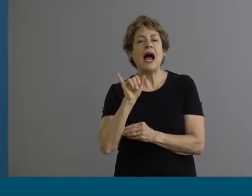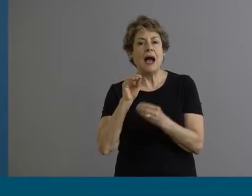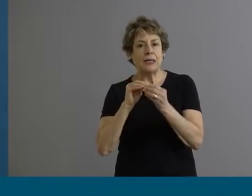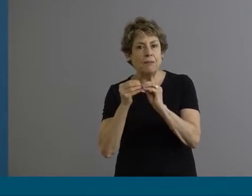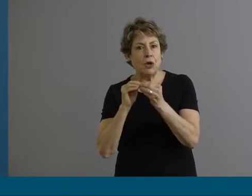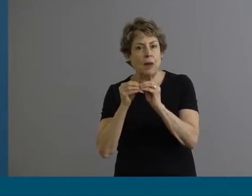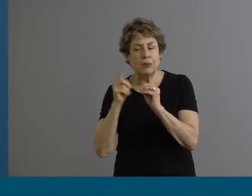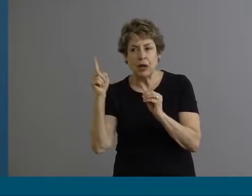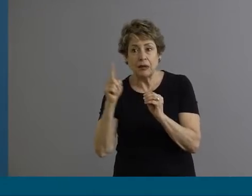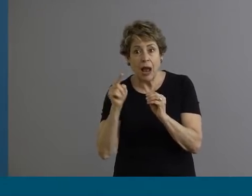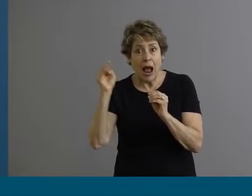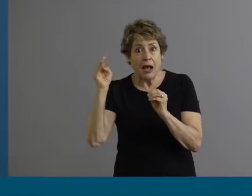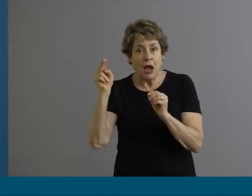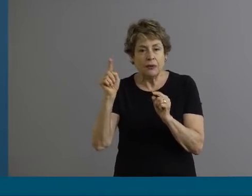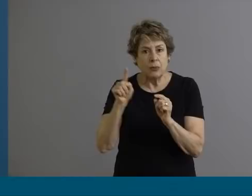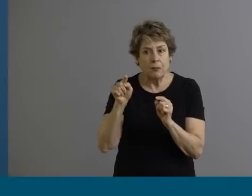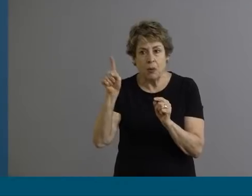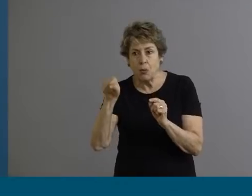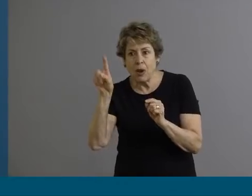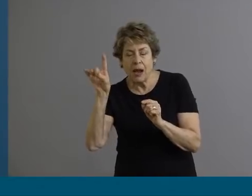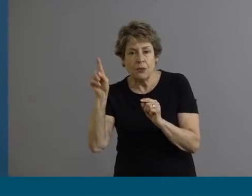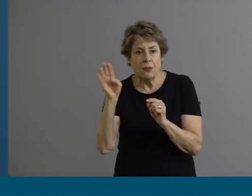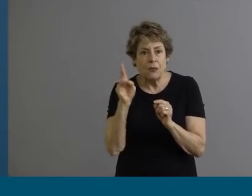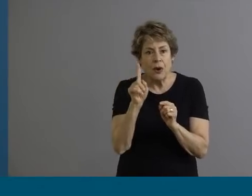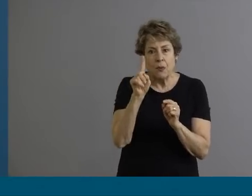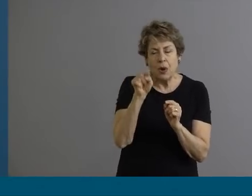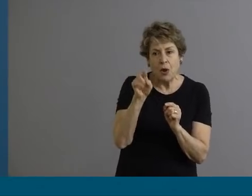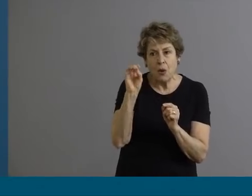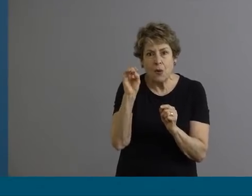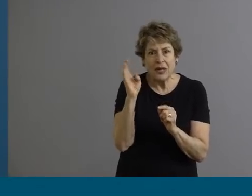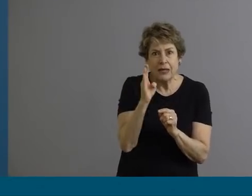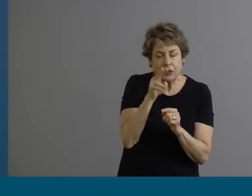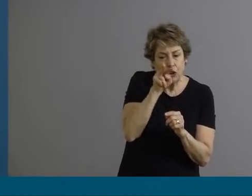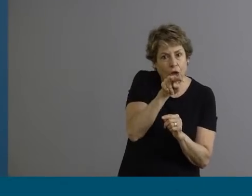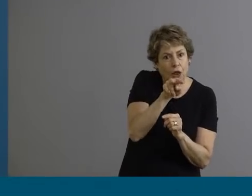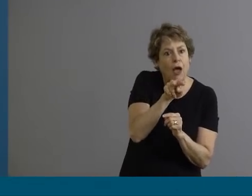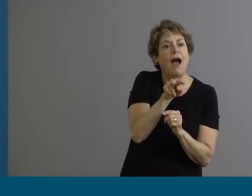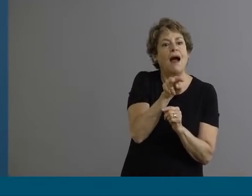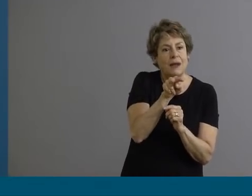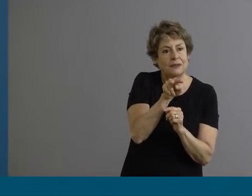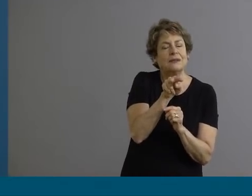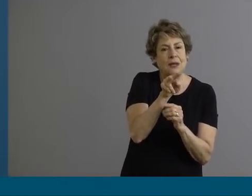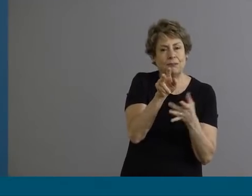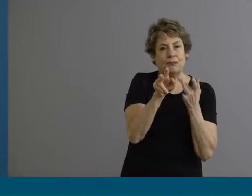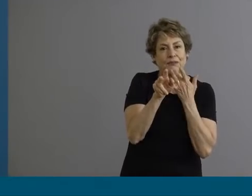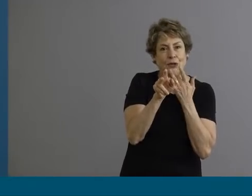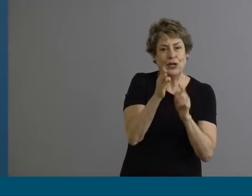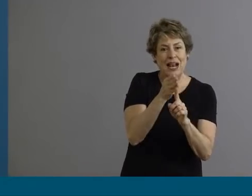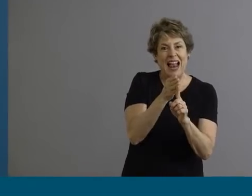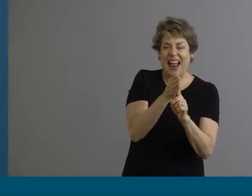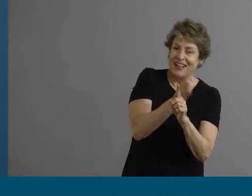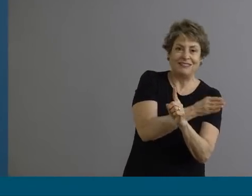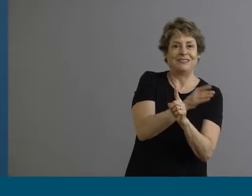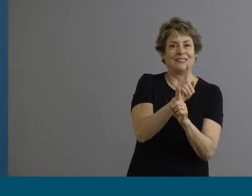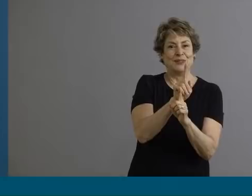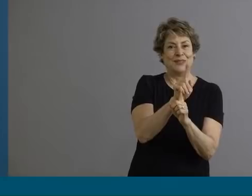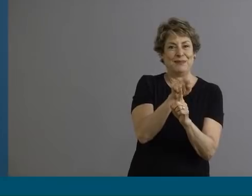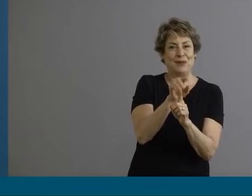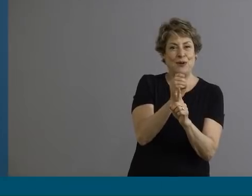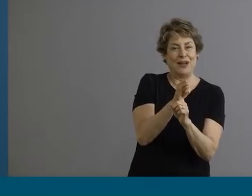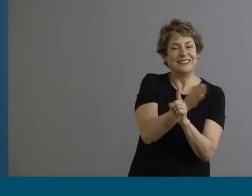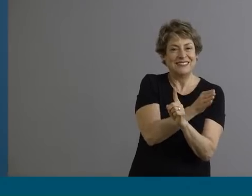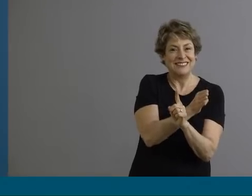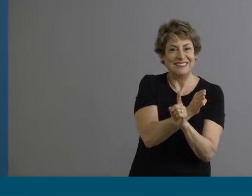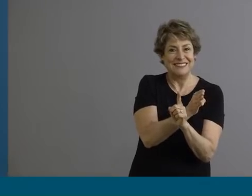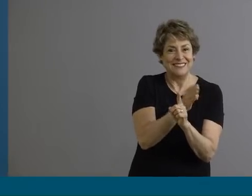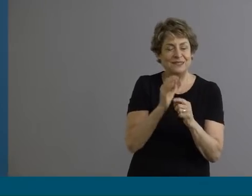But the goal here is to be less than 1. And the decisions that we're making are to